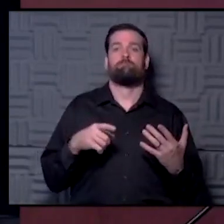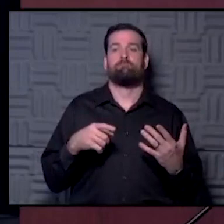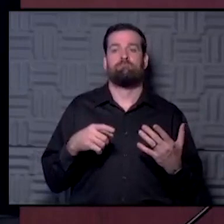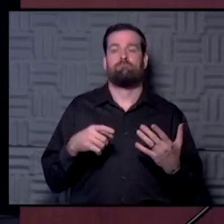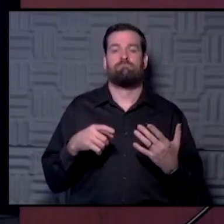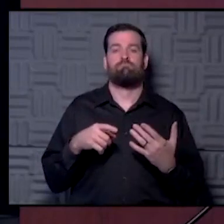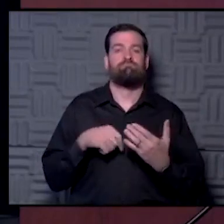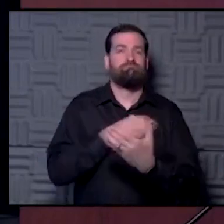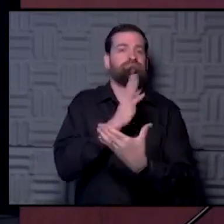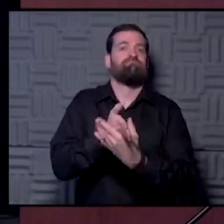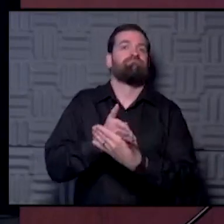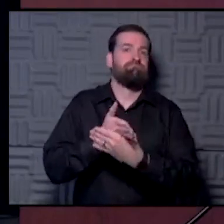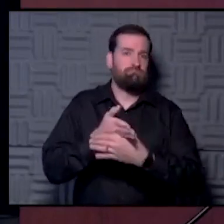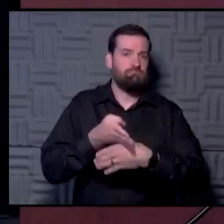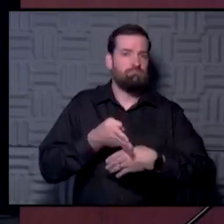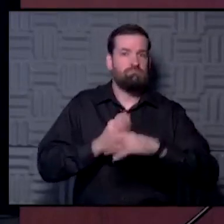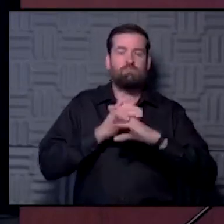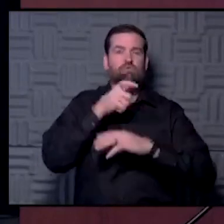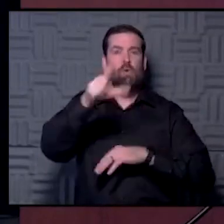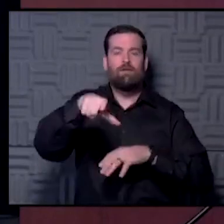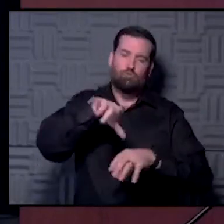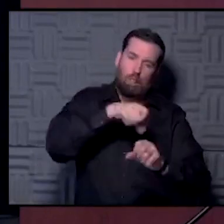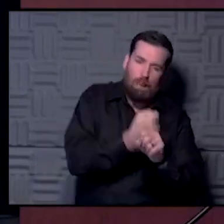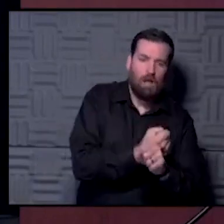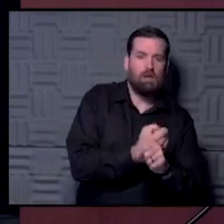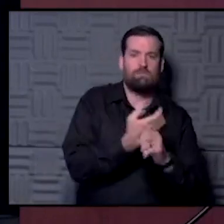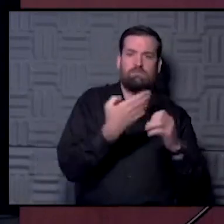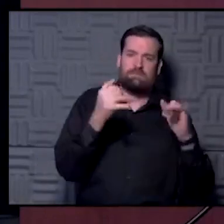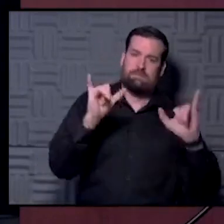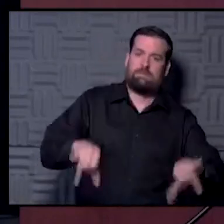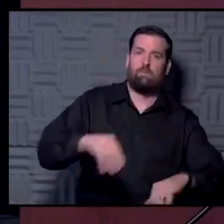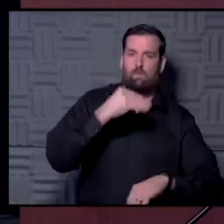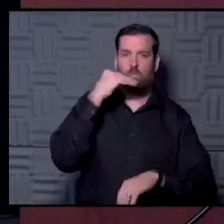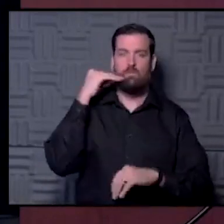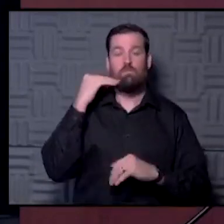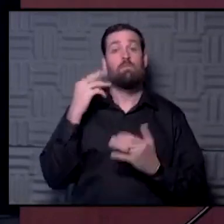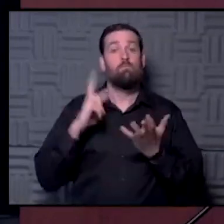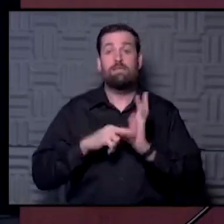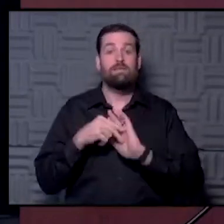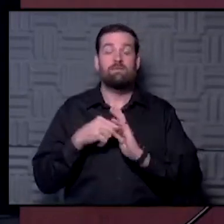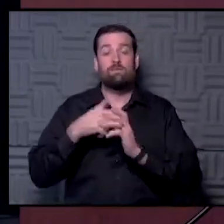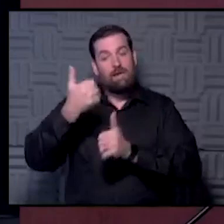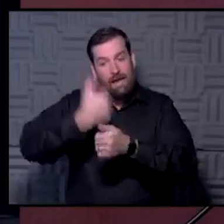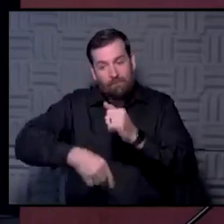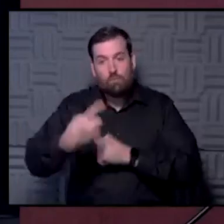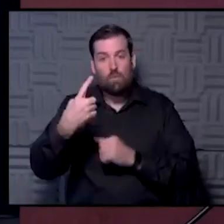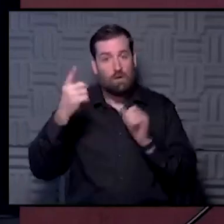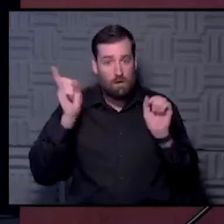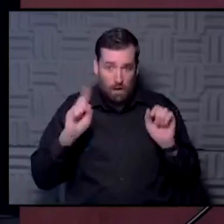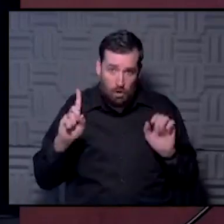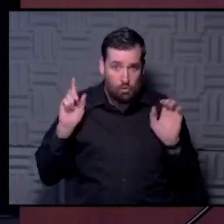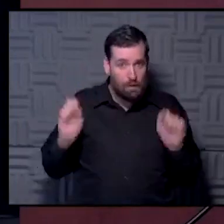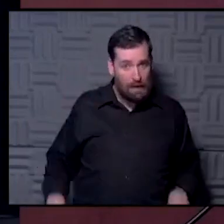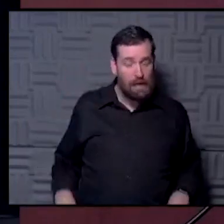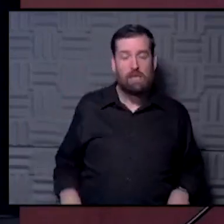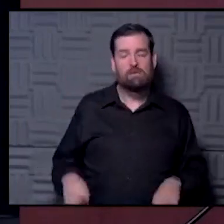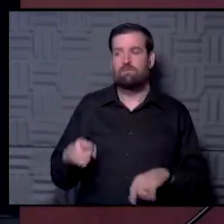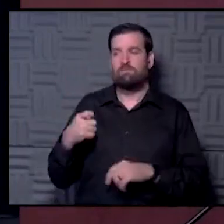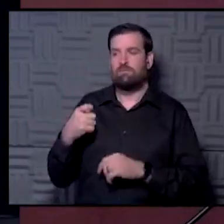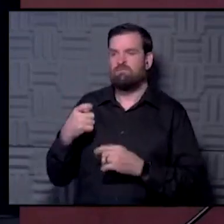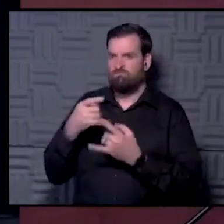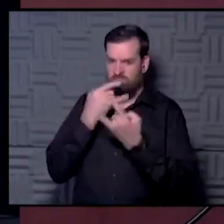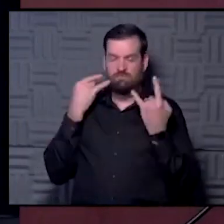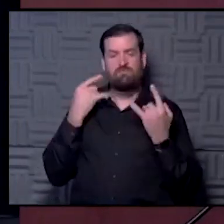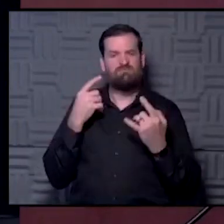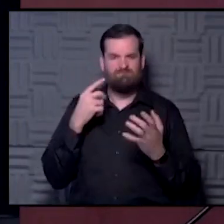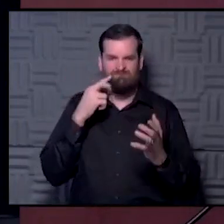the intervention that prevents us from needing to lock down and stay home all the time. And that means really every place you can, everywhere you can. And the reason I bring that up is I just read, and